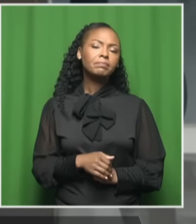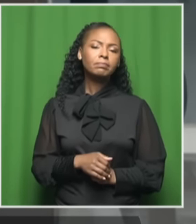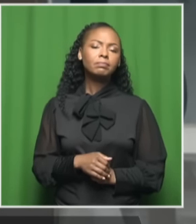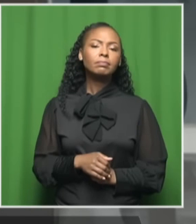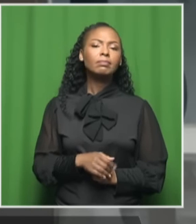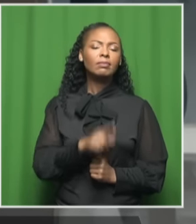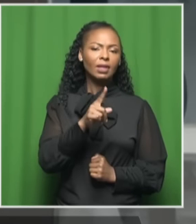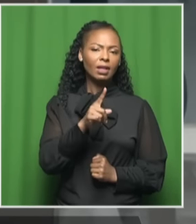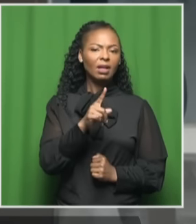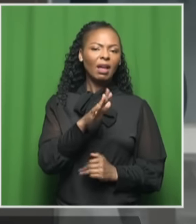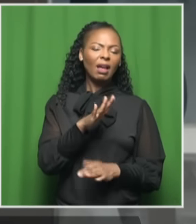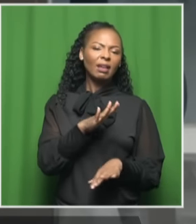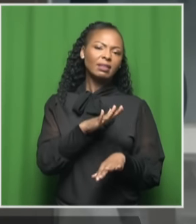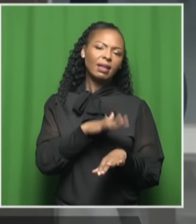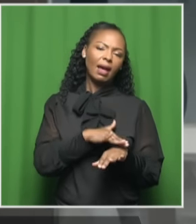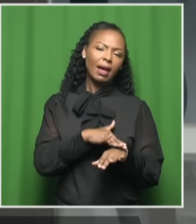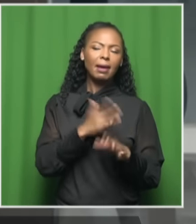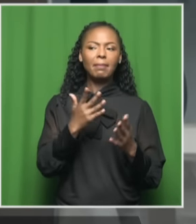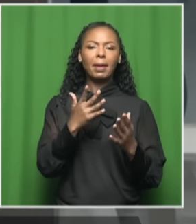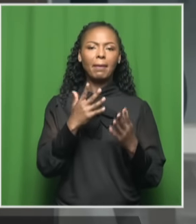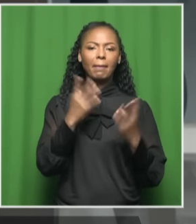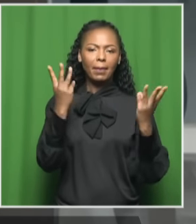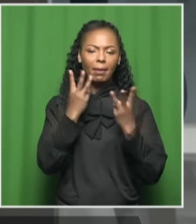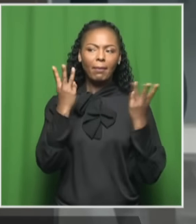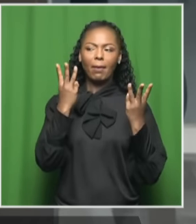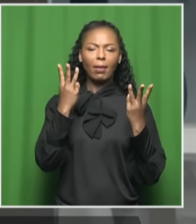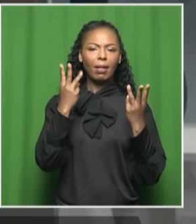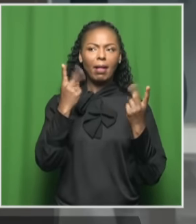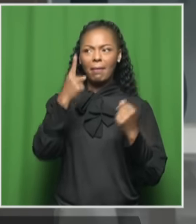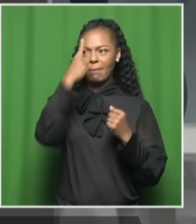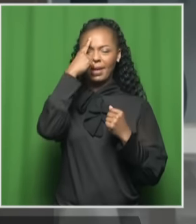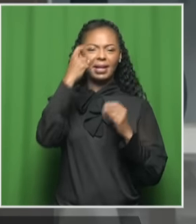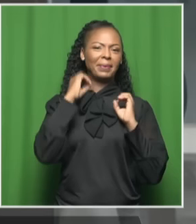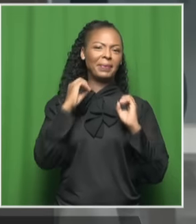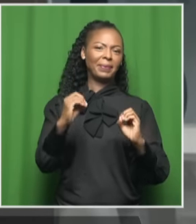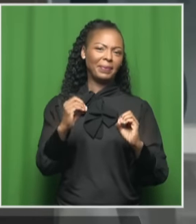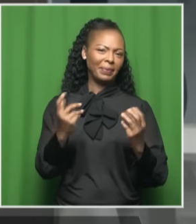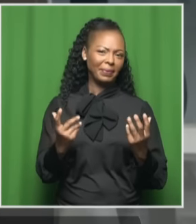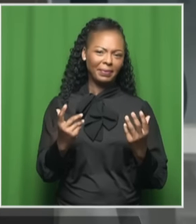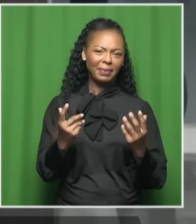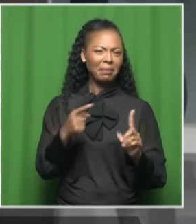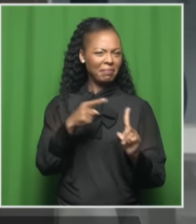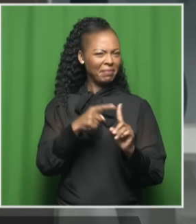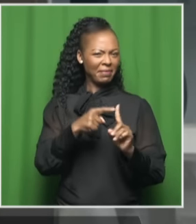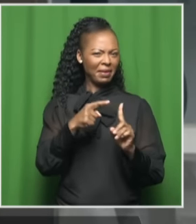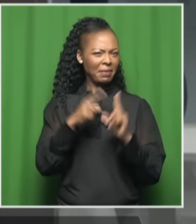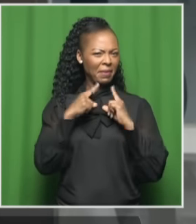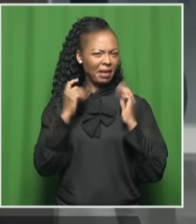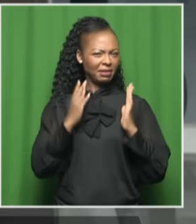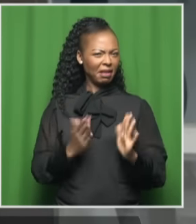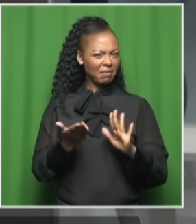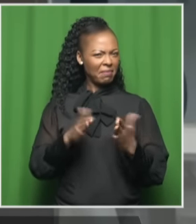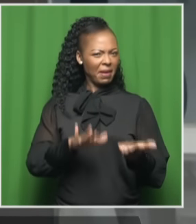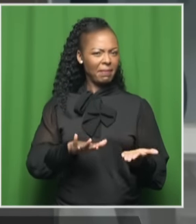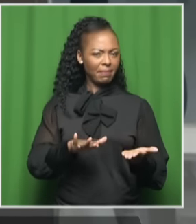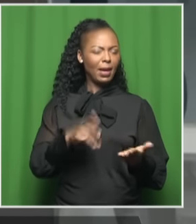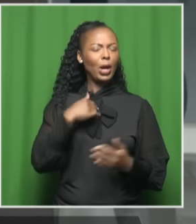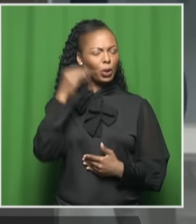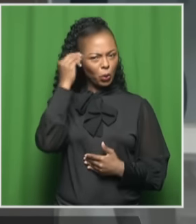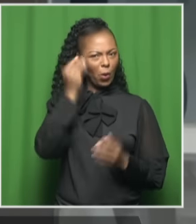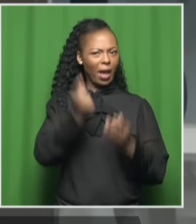it's one of those times where, like, everybody was in disbelief. Like, we never expected it to happen this soon. We knew the day was going to come one day,